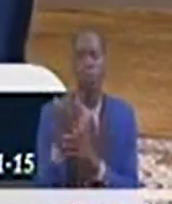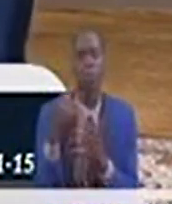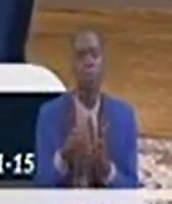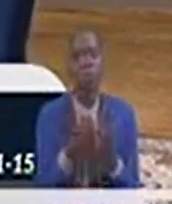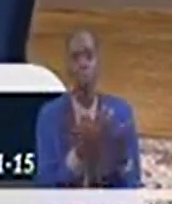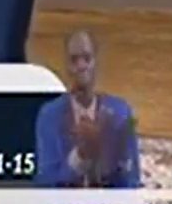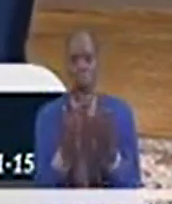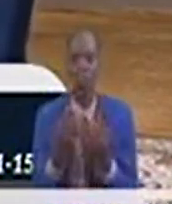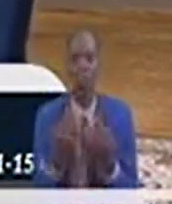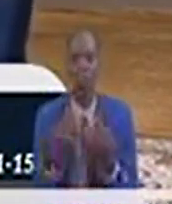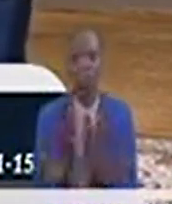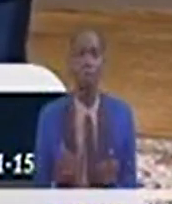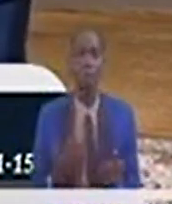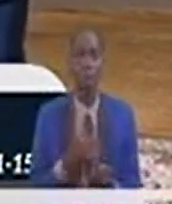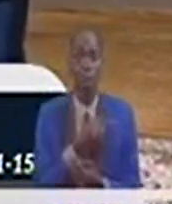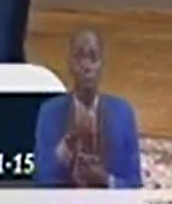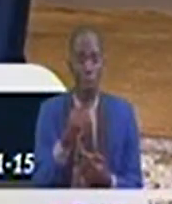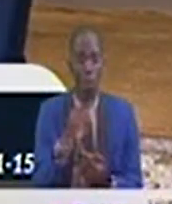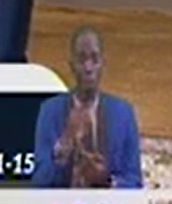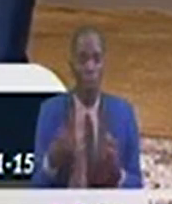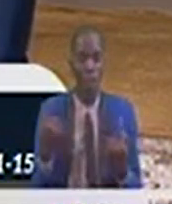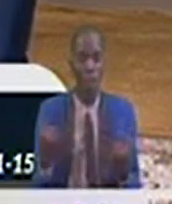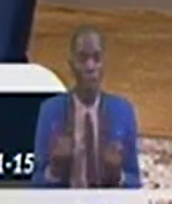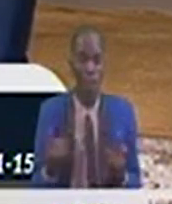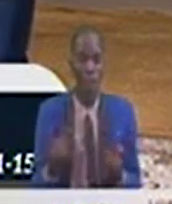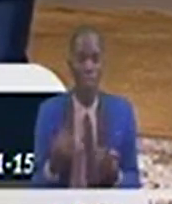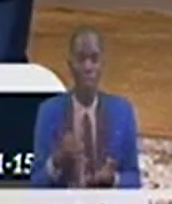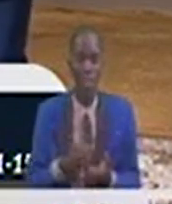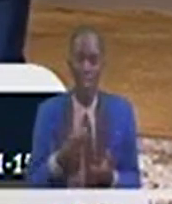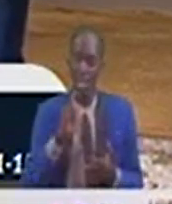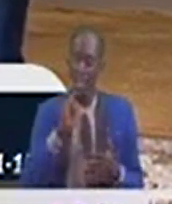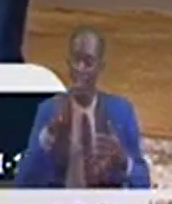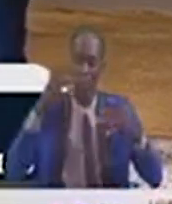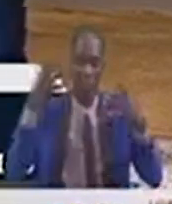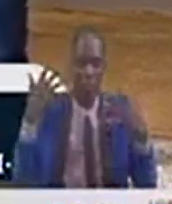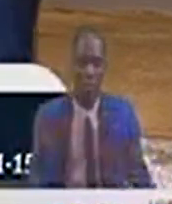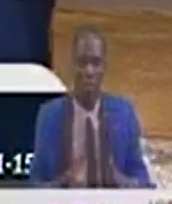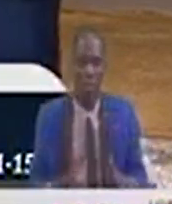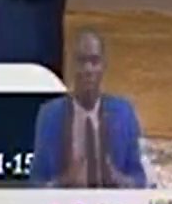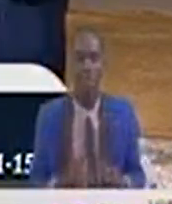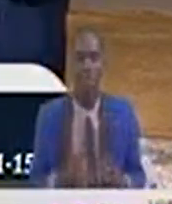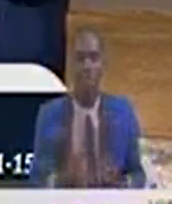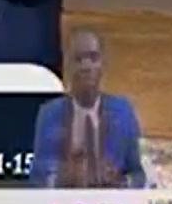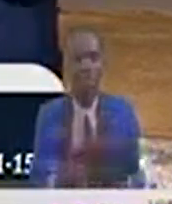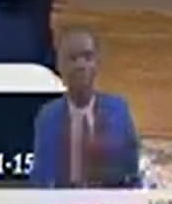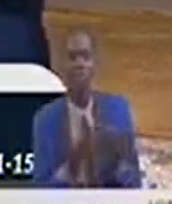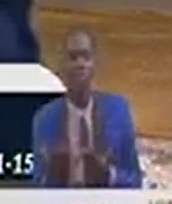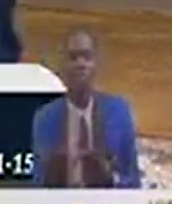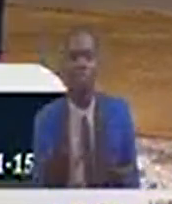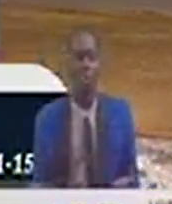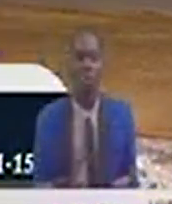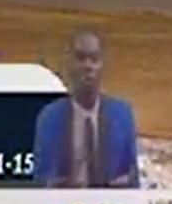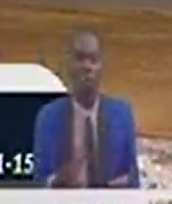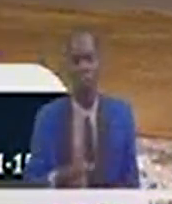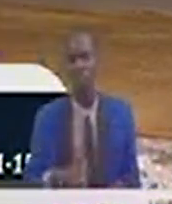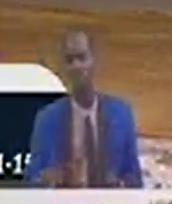forth sin, and sin, when it is finished, bringeth forth